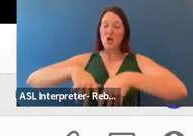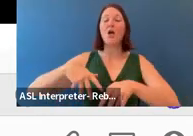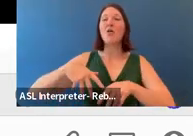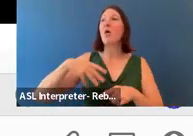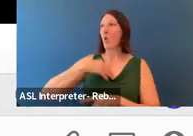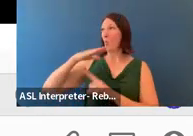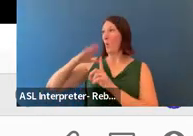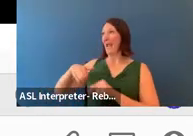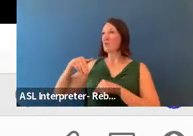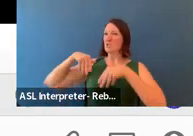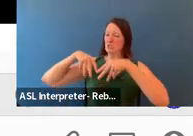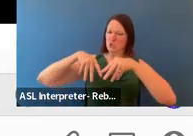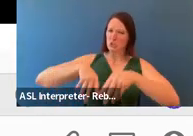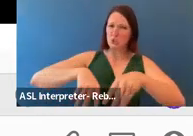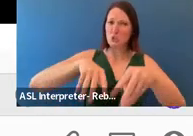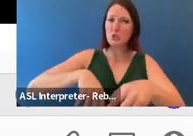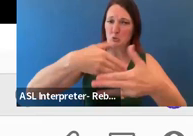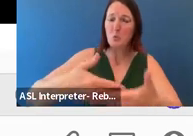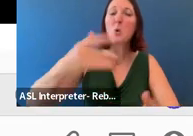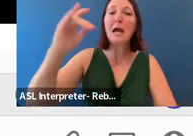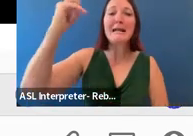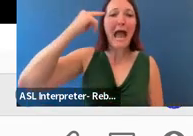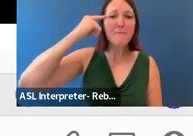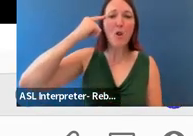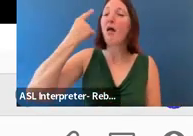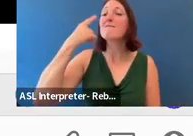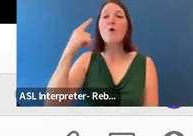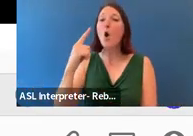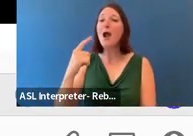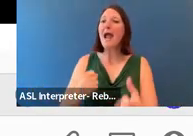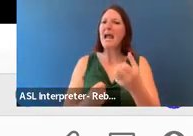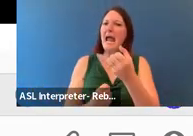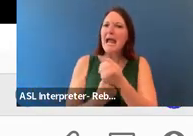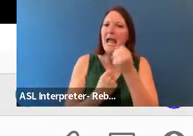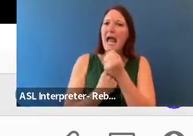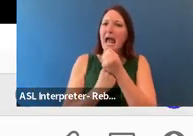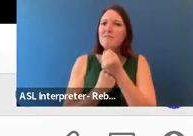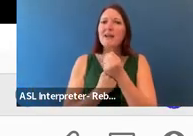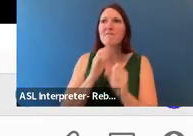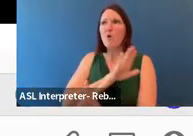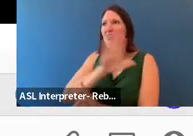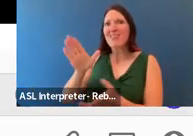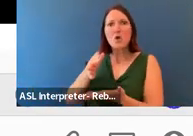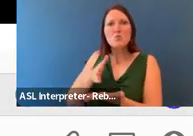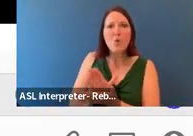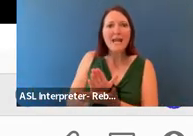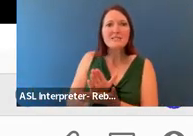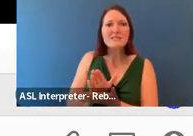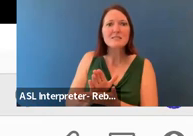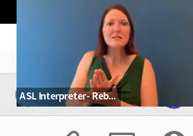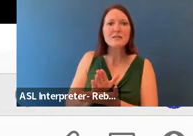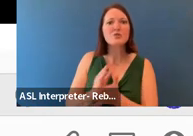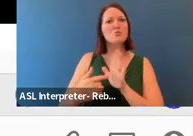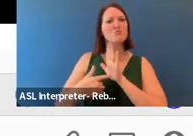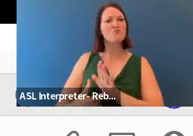Capitol for the purposes of advocating for their rights. And there were displays of